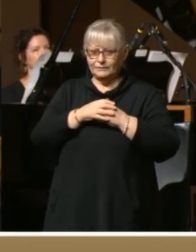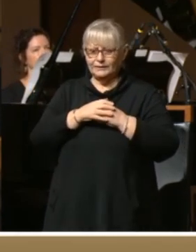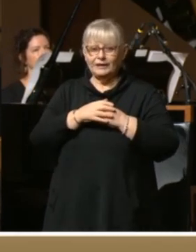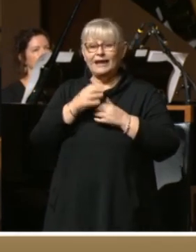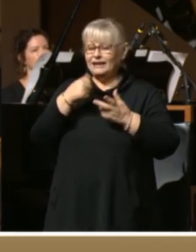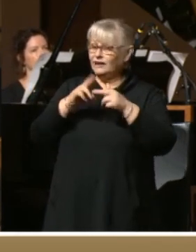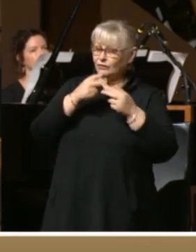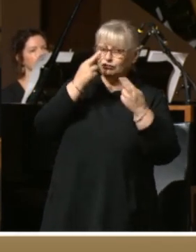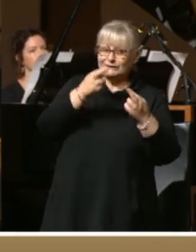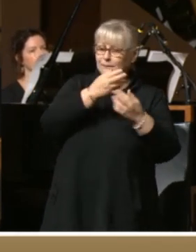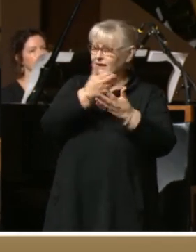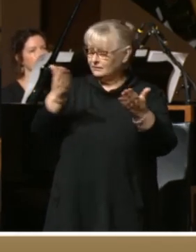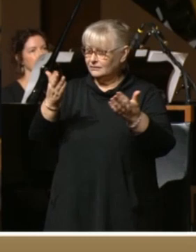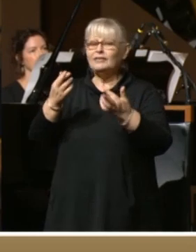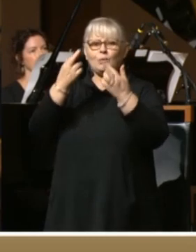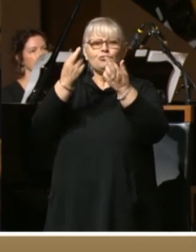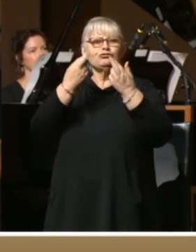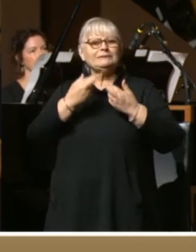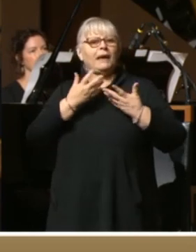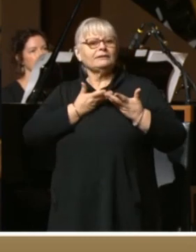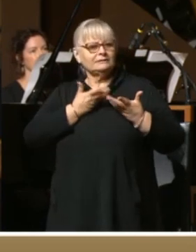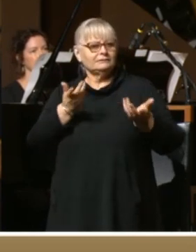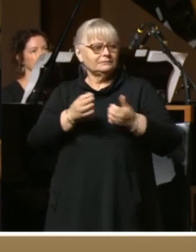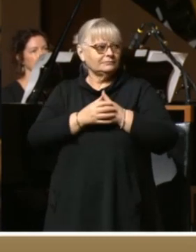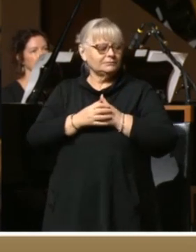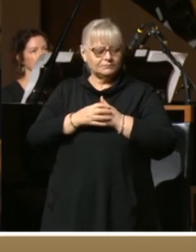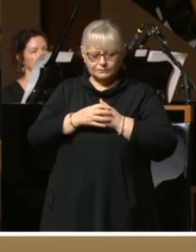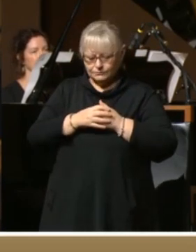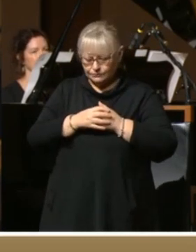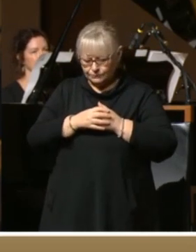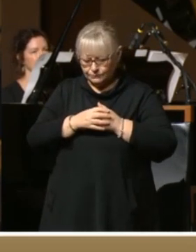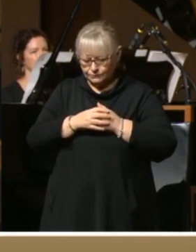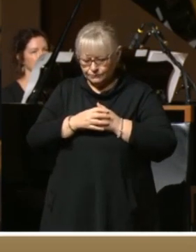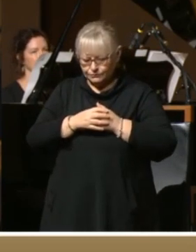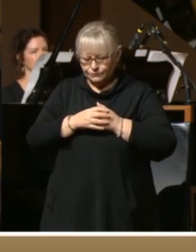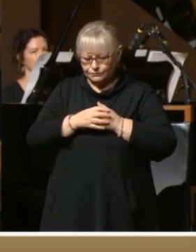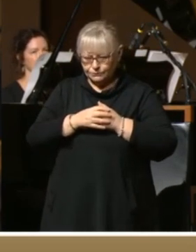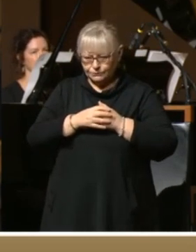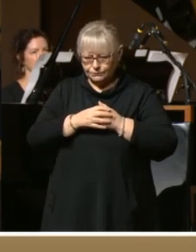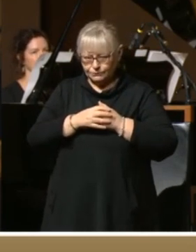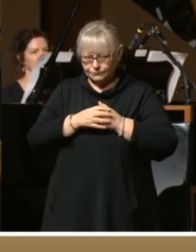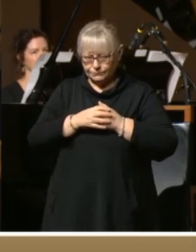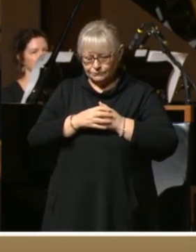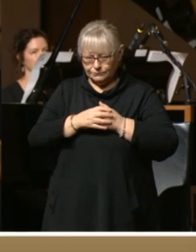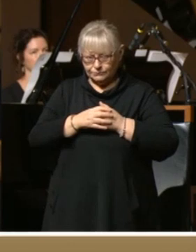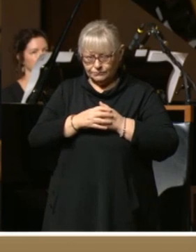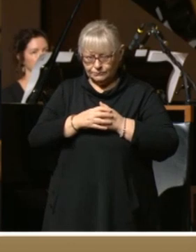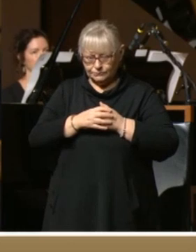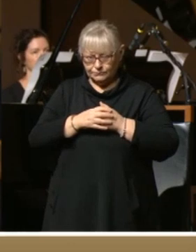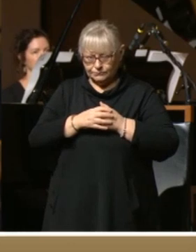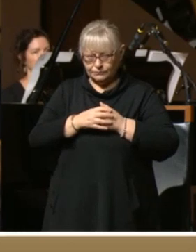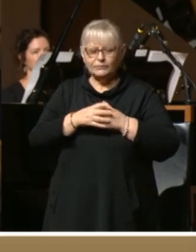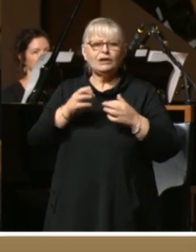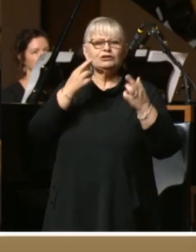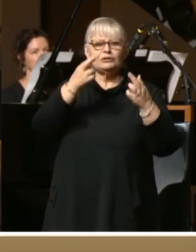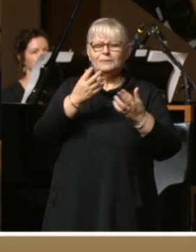respect you. Yinjamara Mayangalangbu, Yandu Mayangalangdu, Yinjamal Gizu Nyinyugi, giving respect and honour to